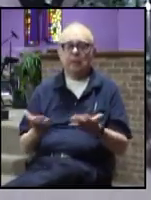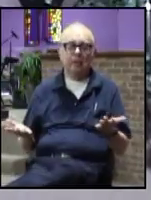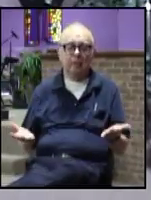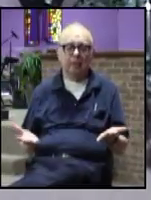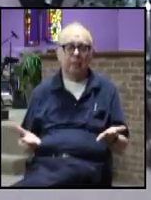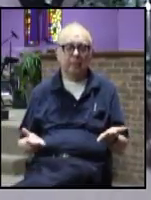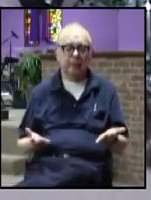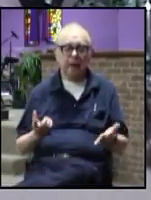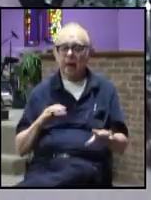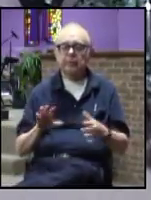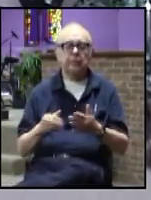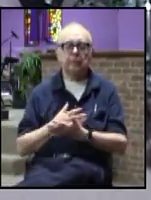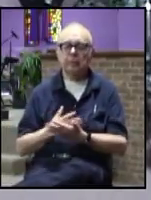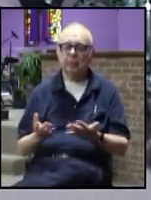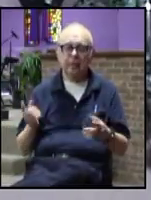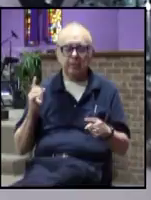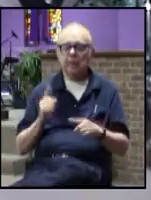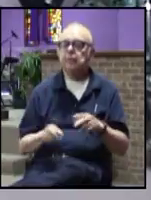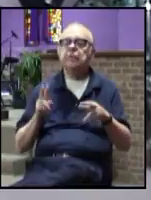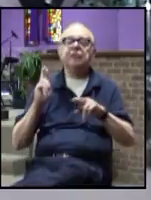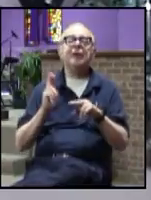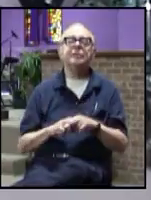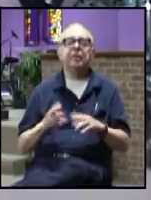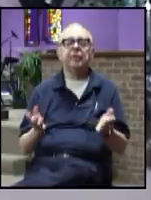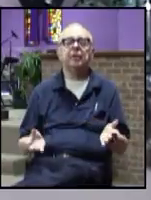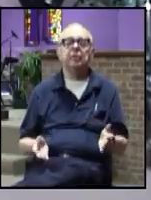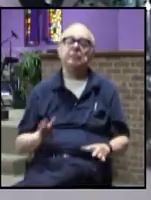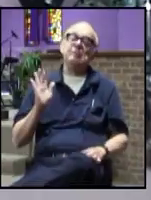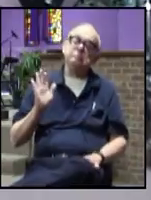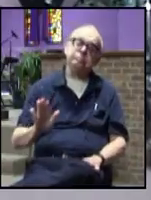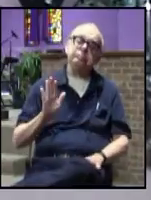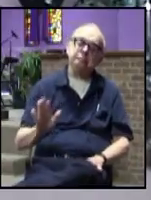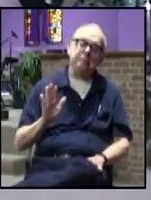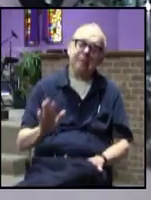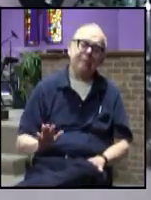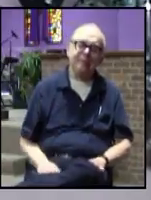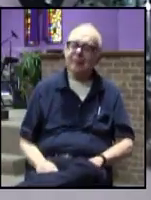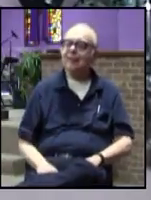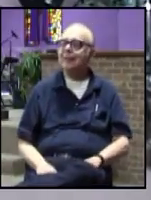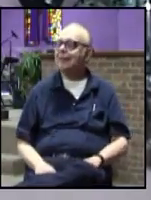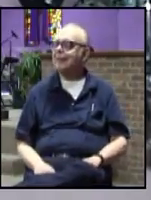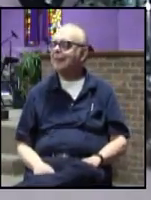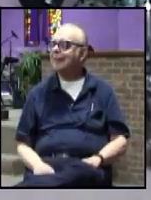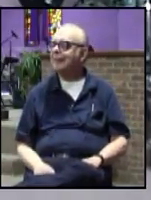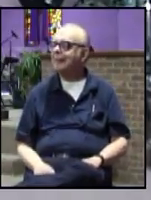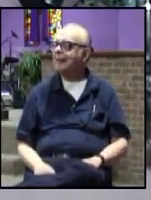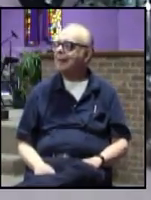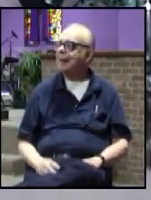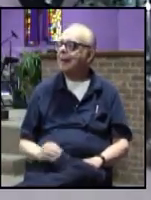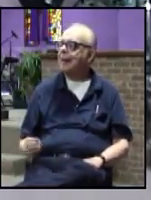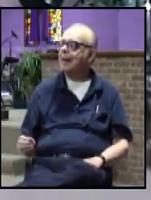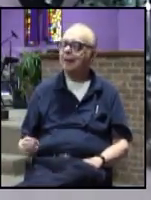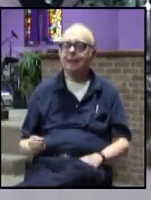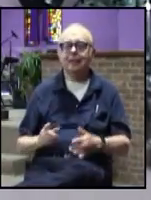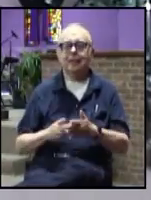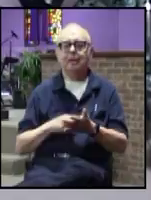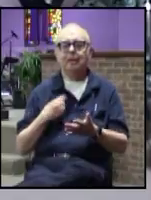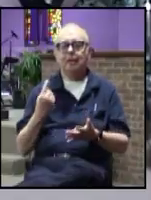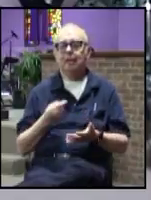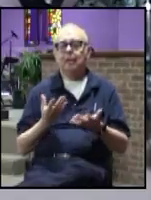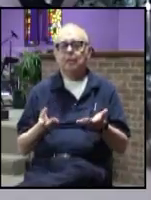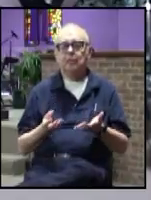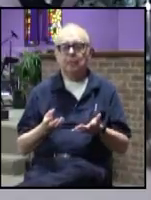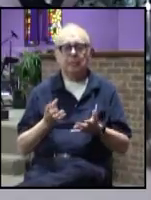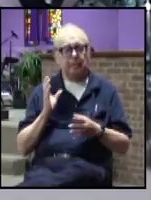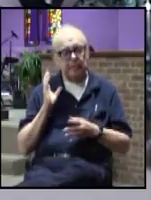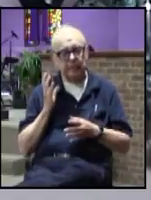to do, you just got to do something. You can't sit there. You know? Well, sometimes you don't want to